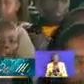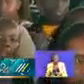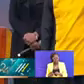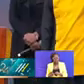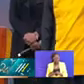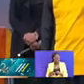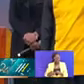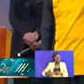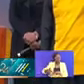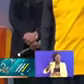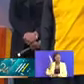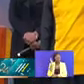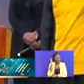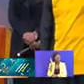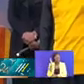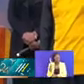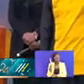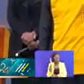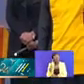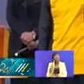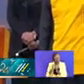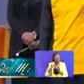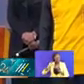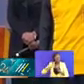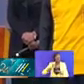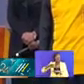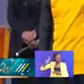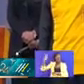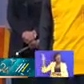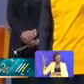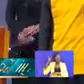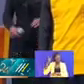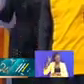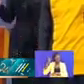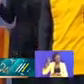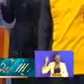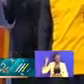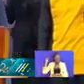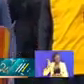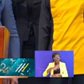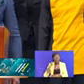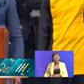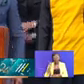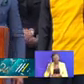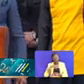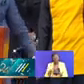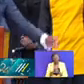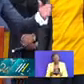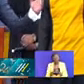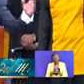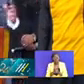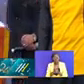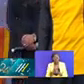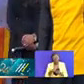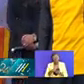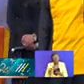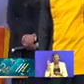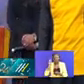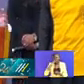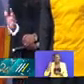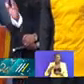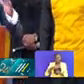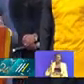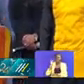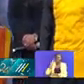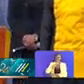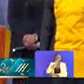coincidence God agenda over Kenya will be fulfilled I was looking and I was